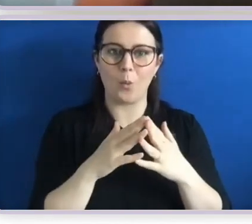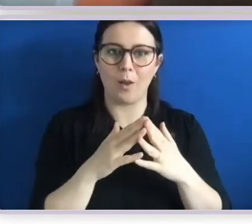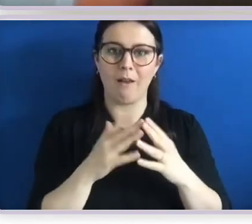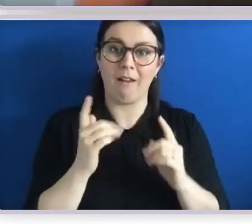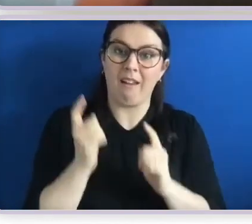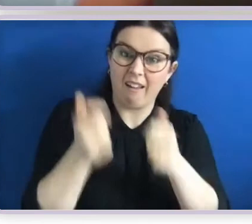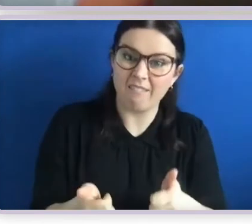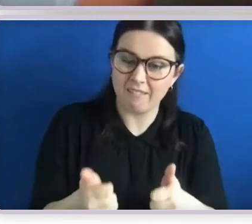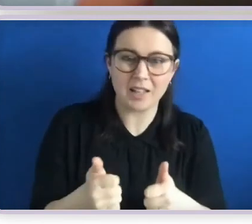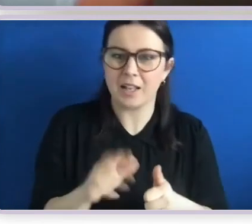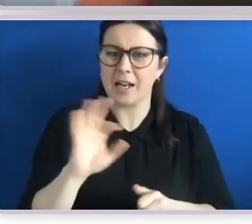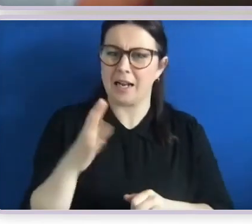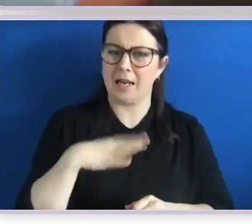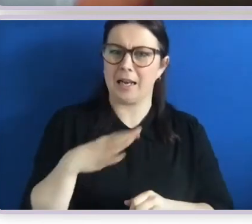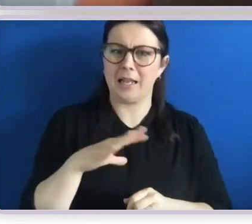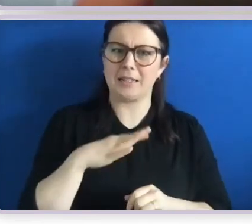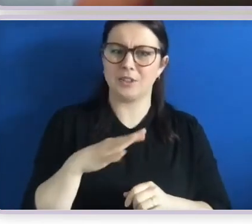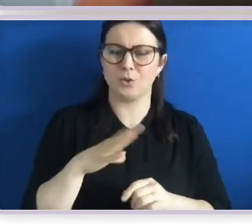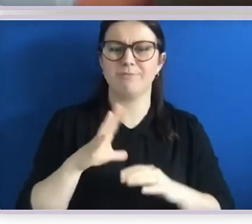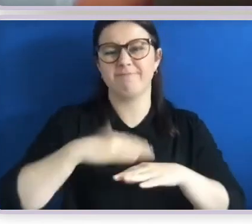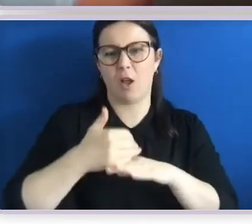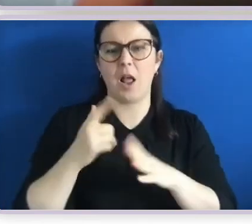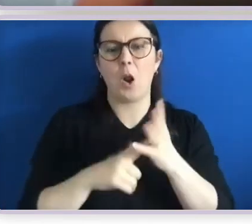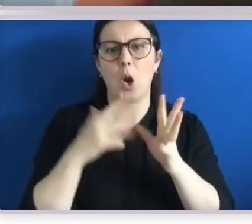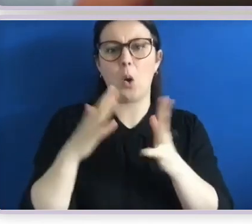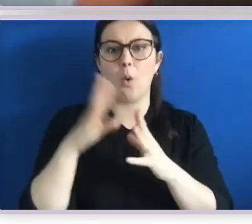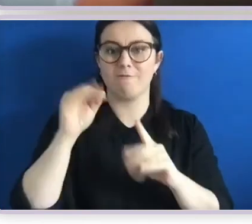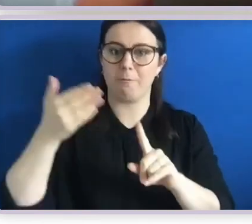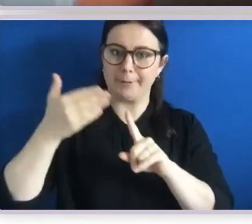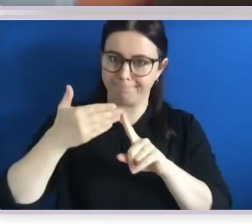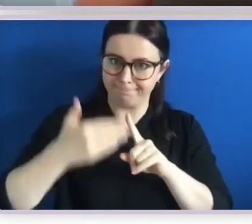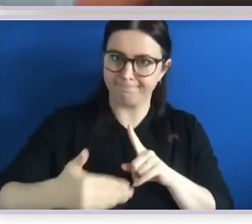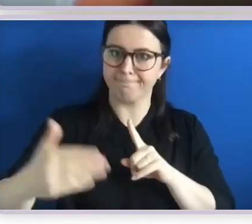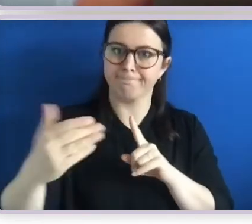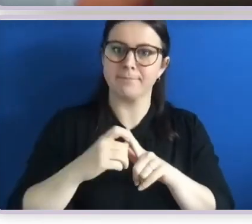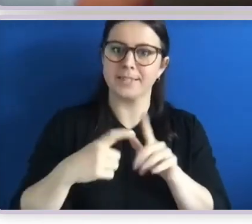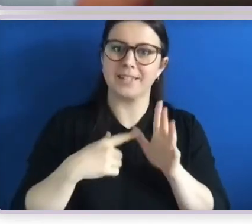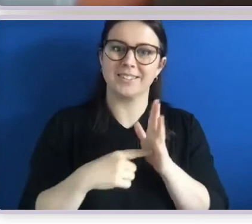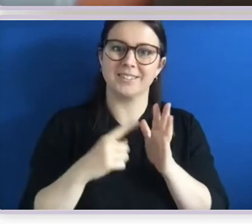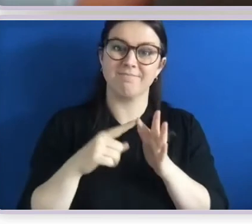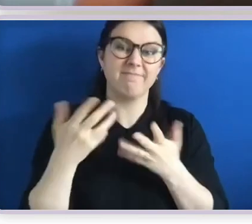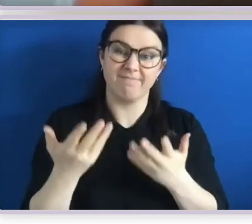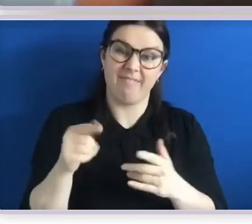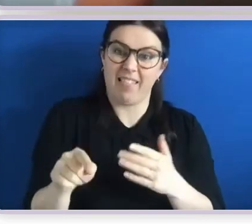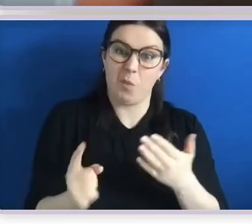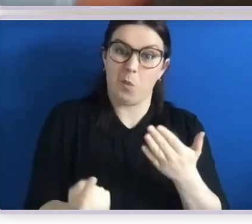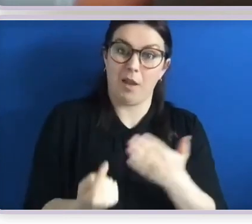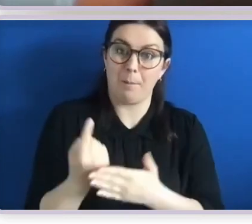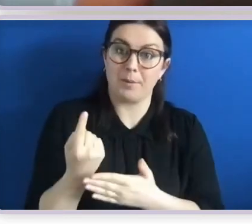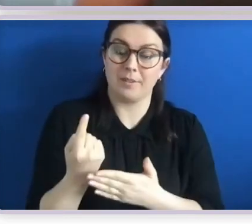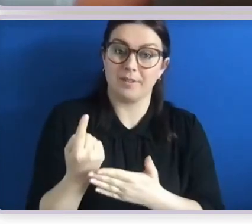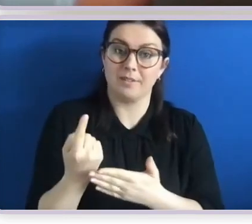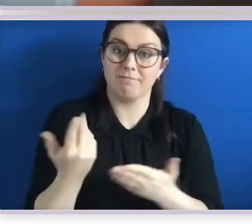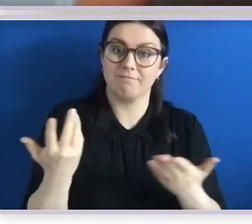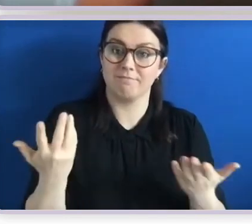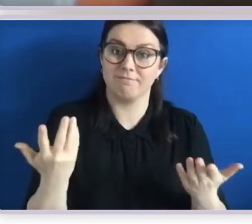be implemented from a certain date. But and that's what's happened here. That our work, for the